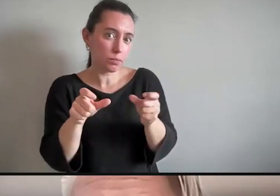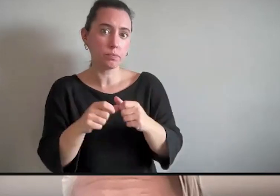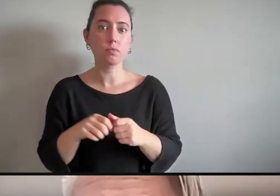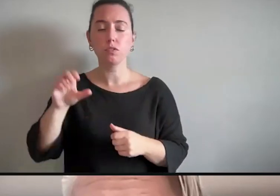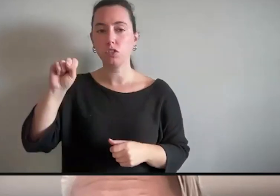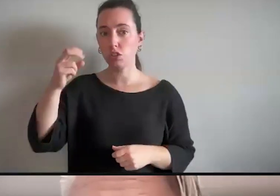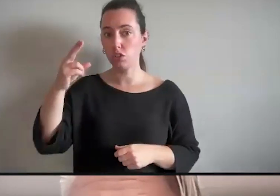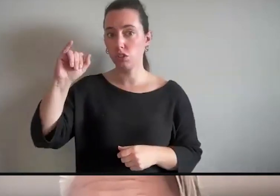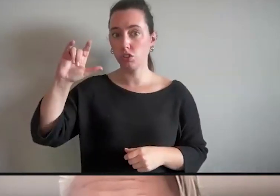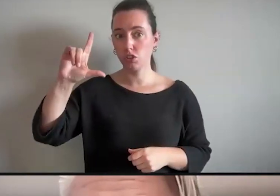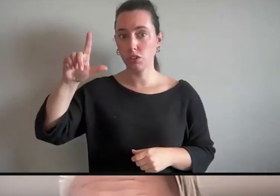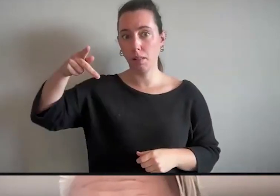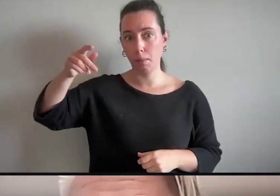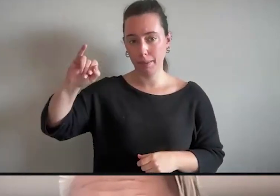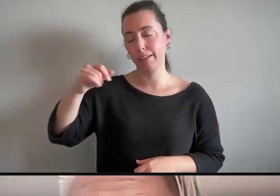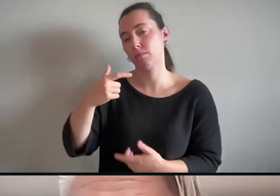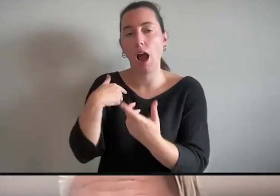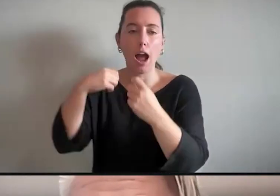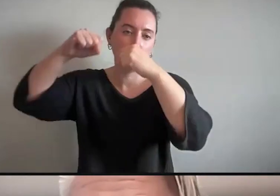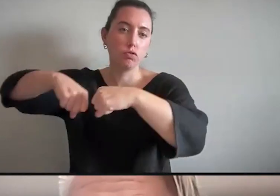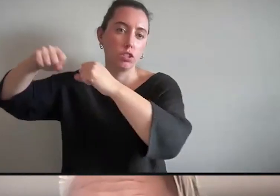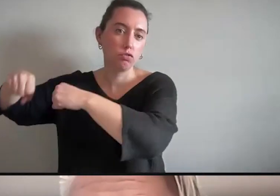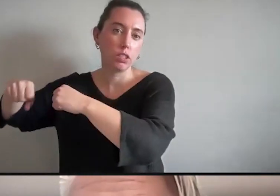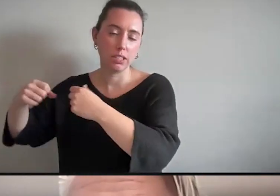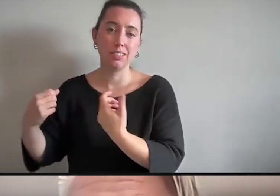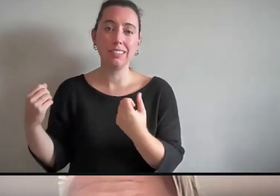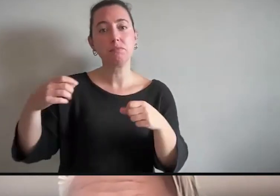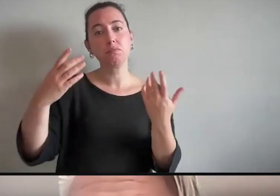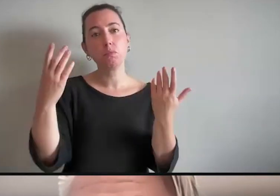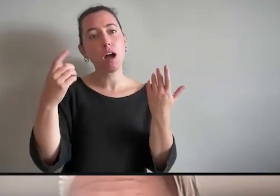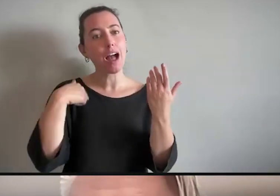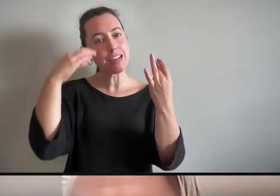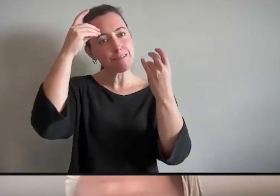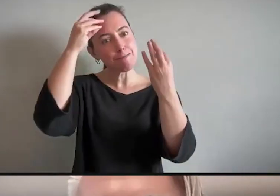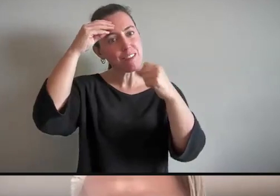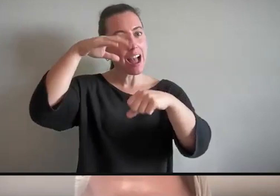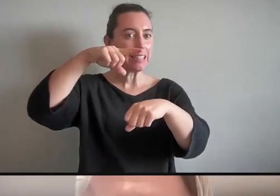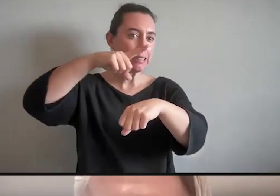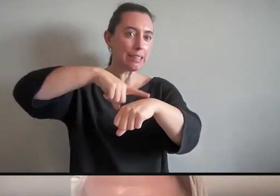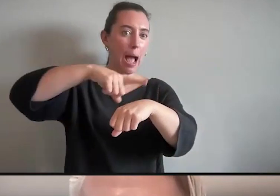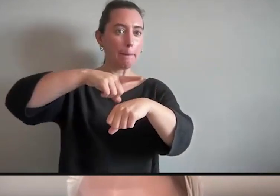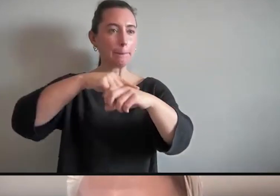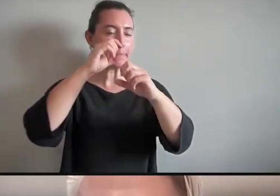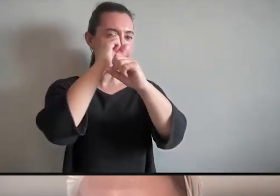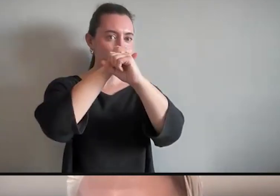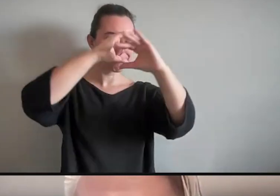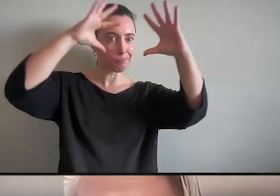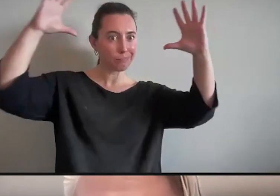I'm going to take us back in time, or maybe to another level. Go and teach it at